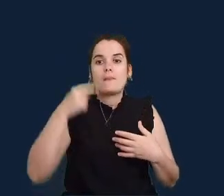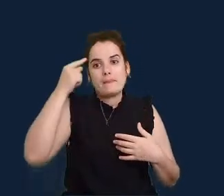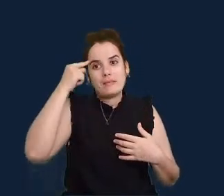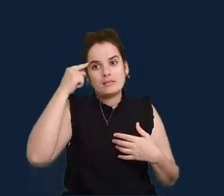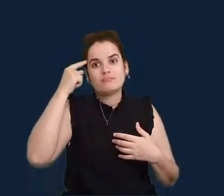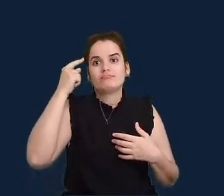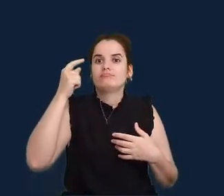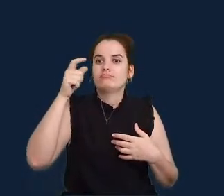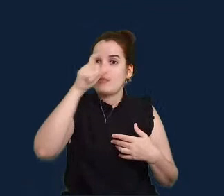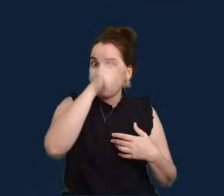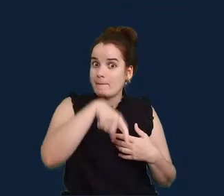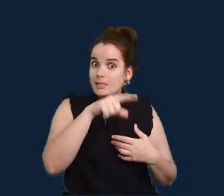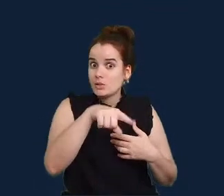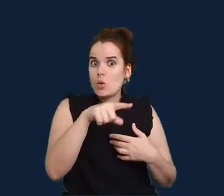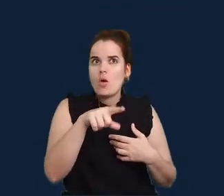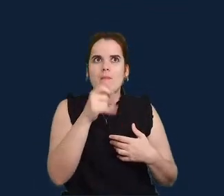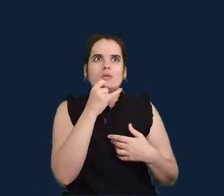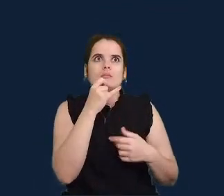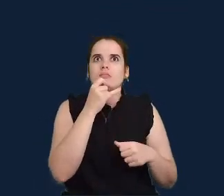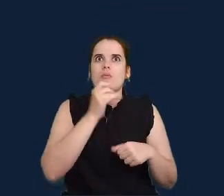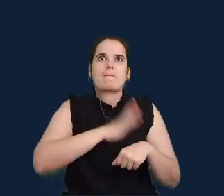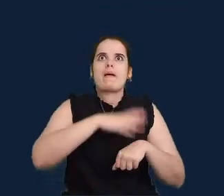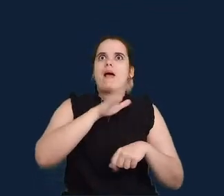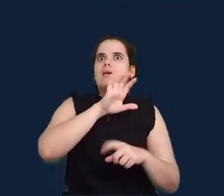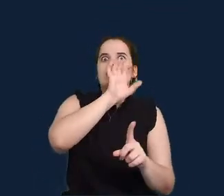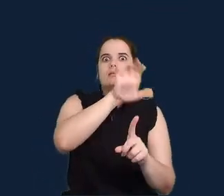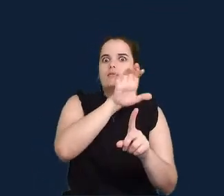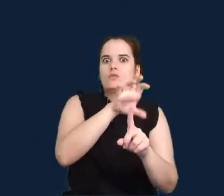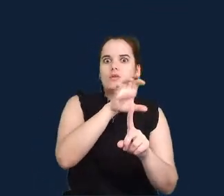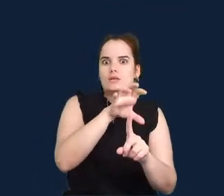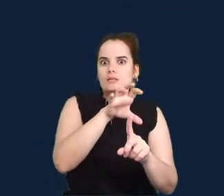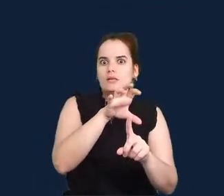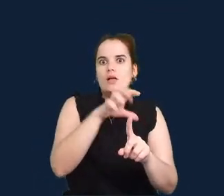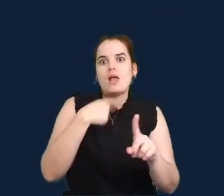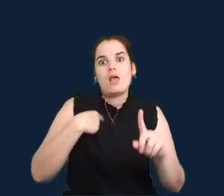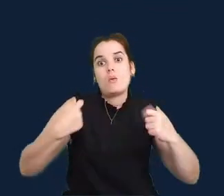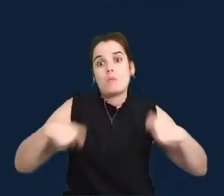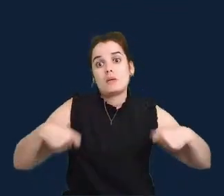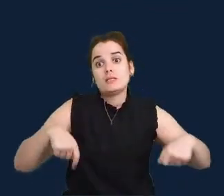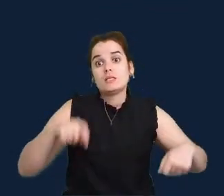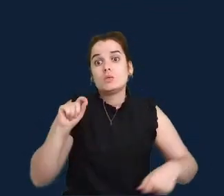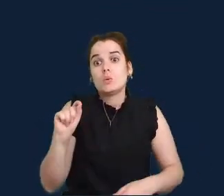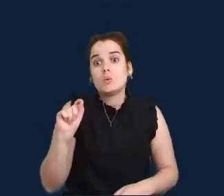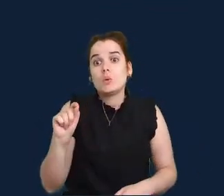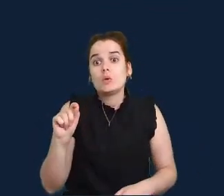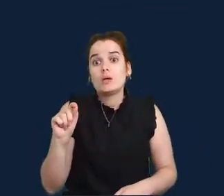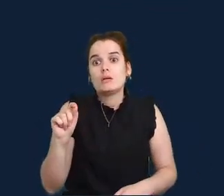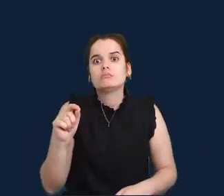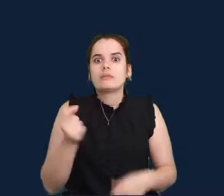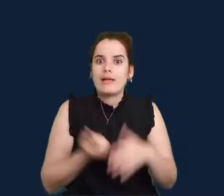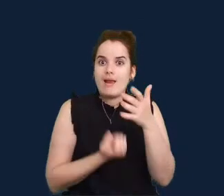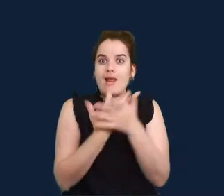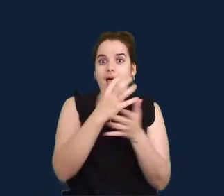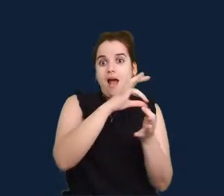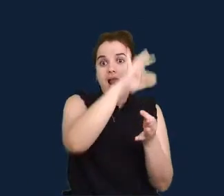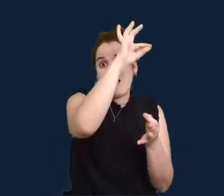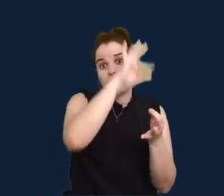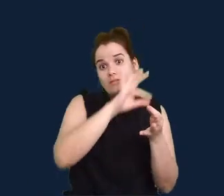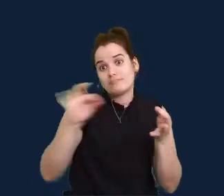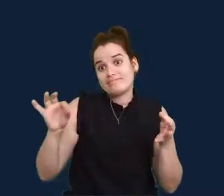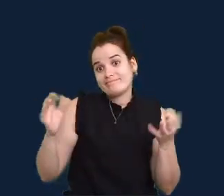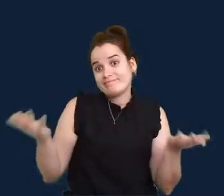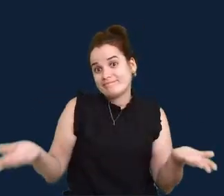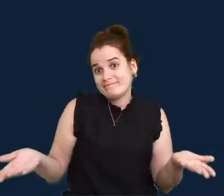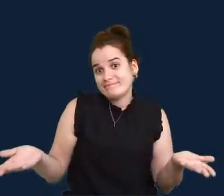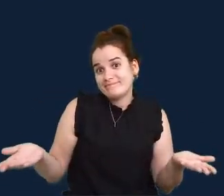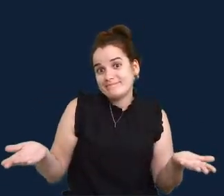I might need to chart it. Similarly, like if I'm looking at suddenly a spike, as you just said,